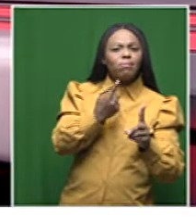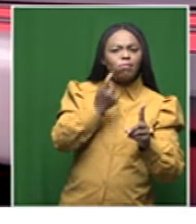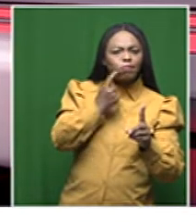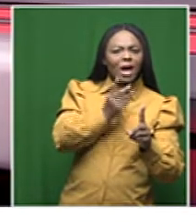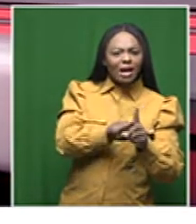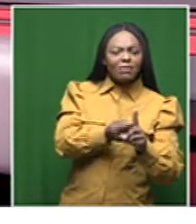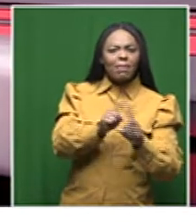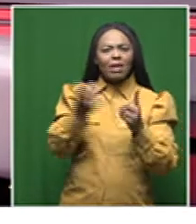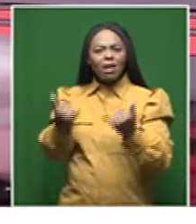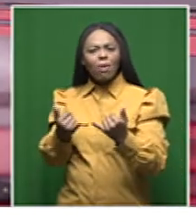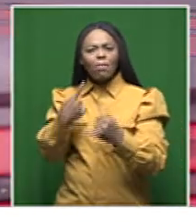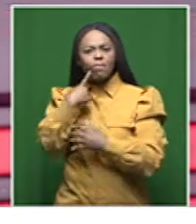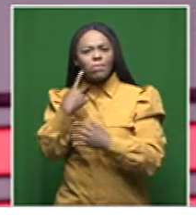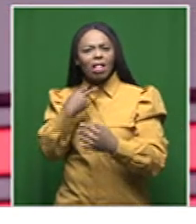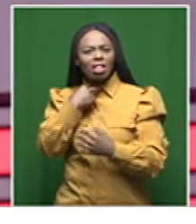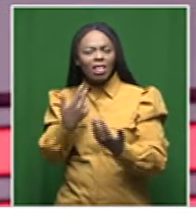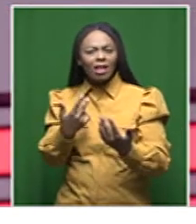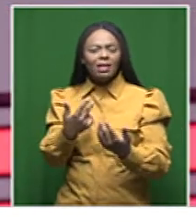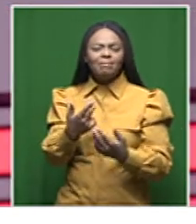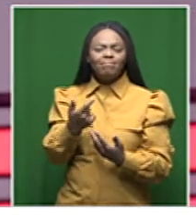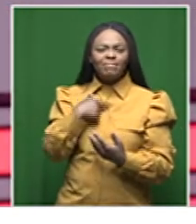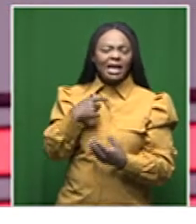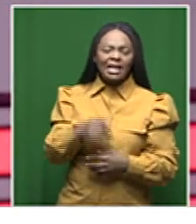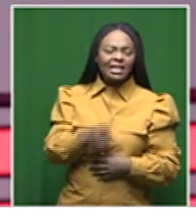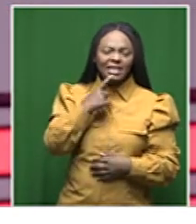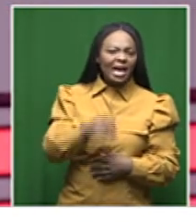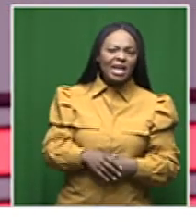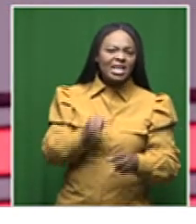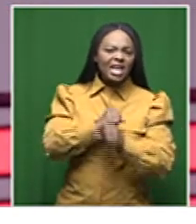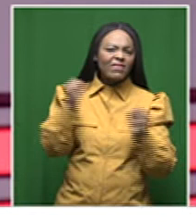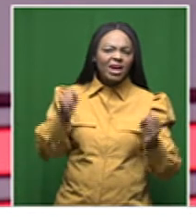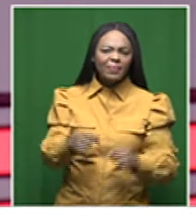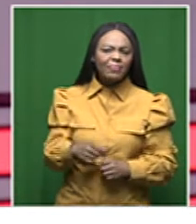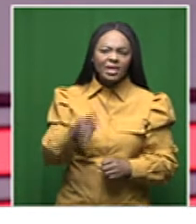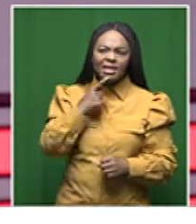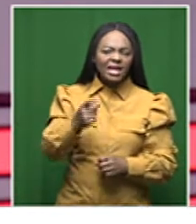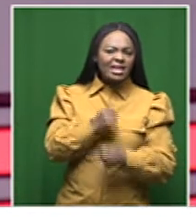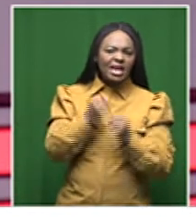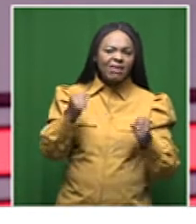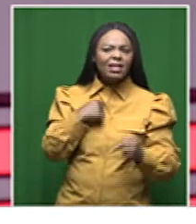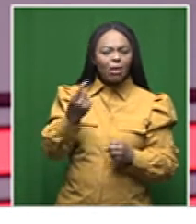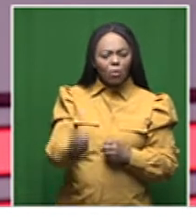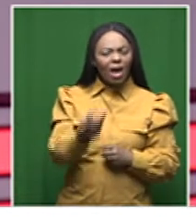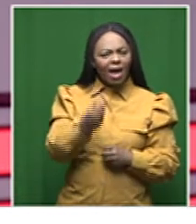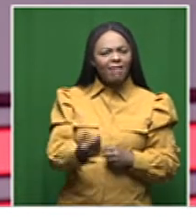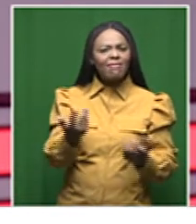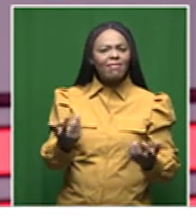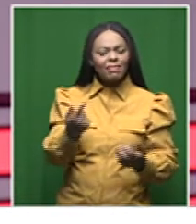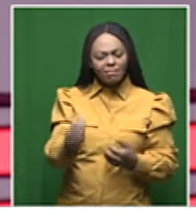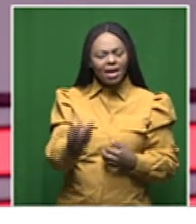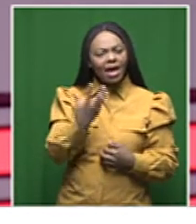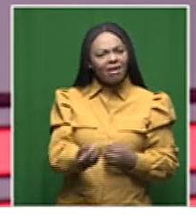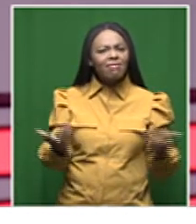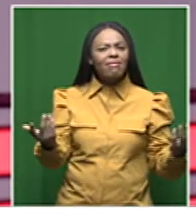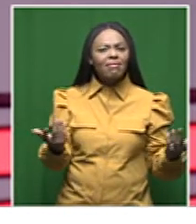grievance cycle. We deny, like, hell no, it's not possible. I've got evidence, I've got a child. But